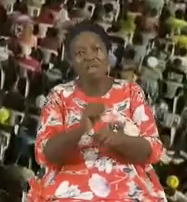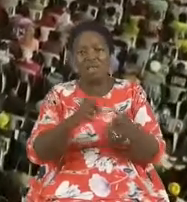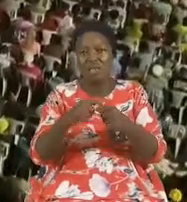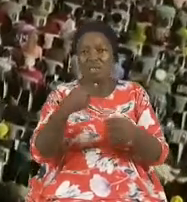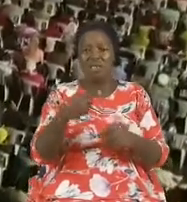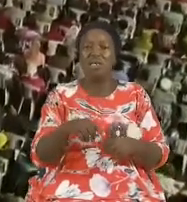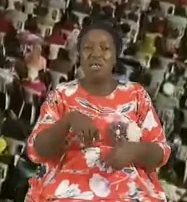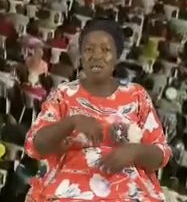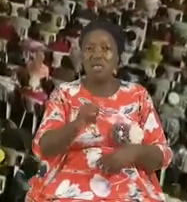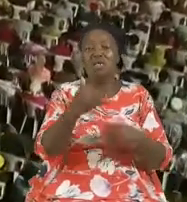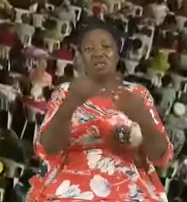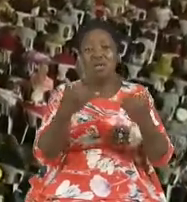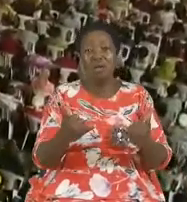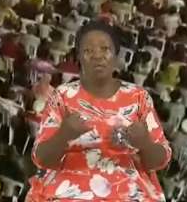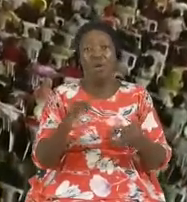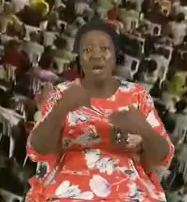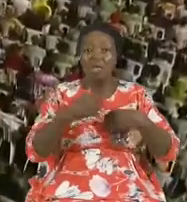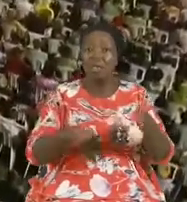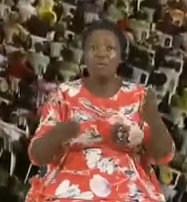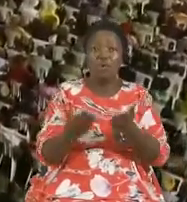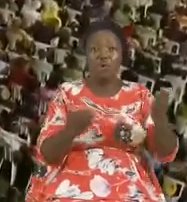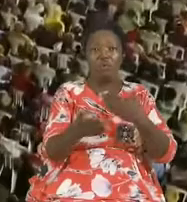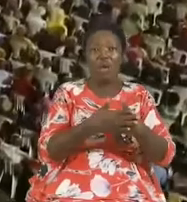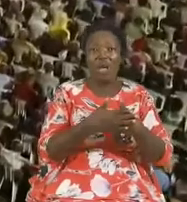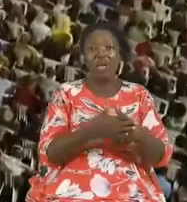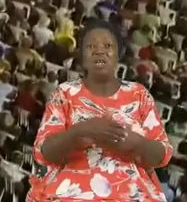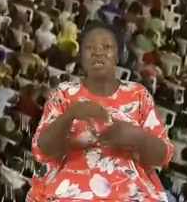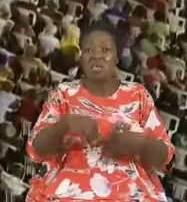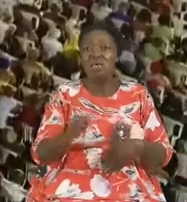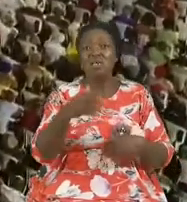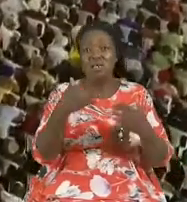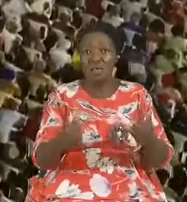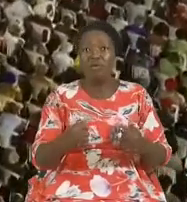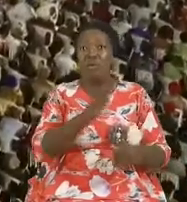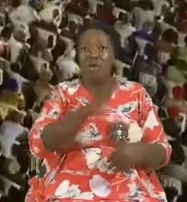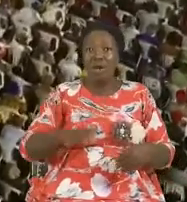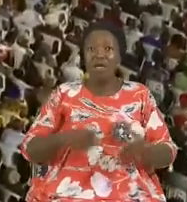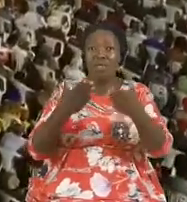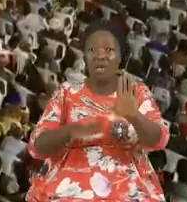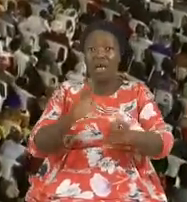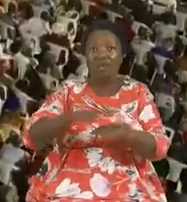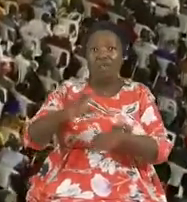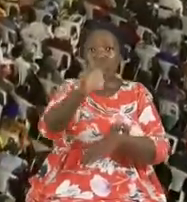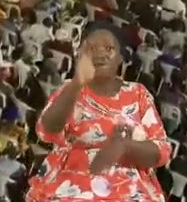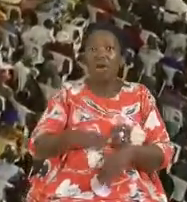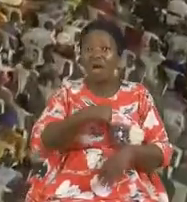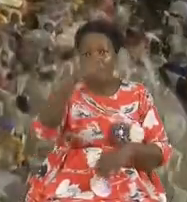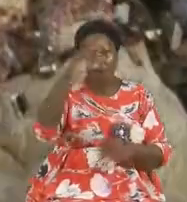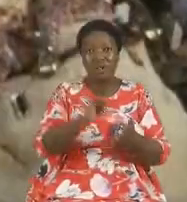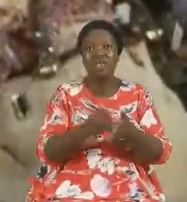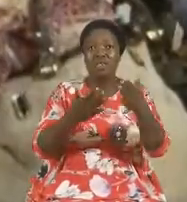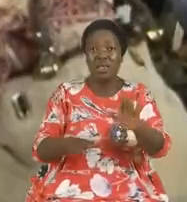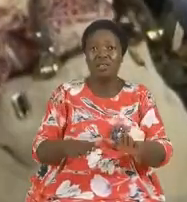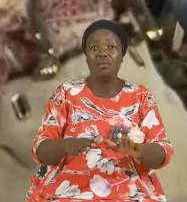enmity is the wicked works. It says, yet now, as he reconciled, yet now